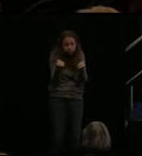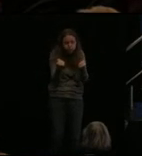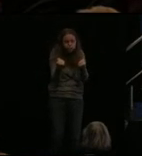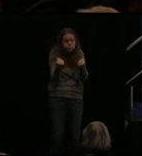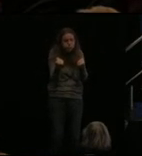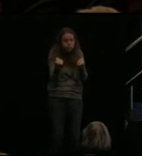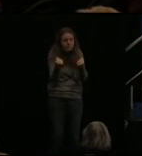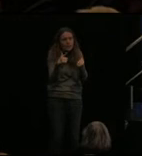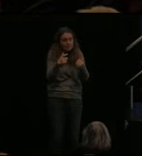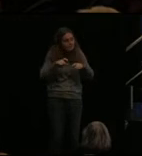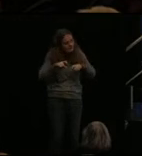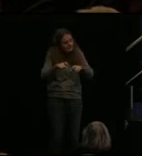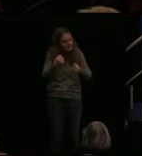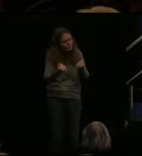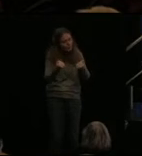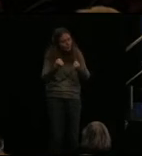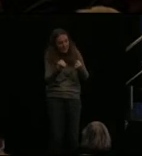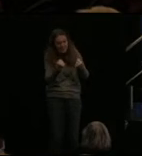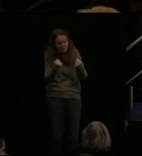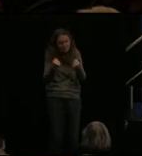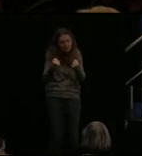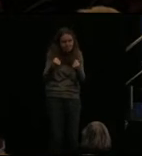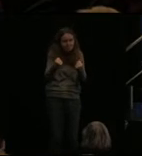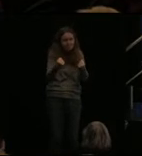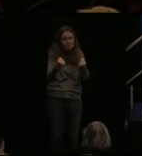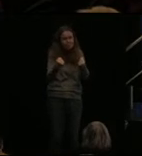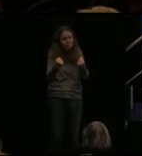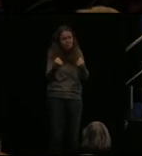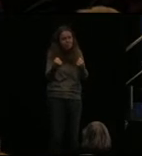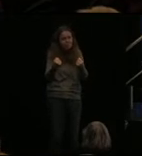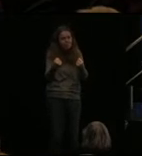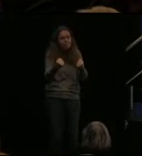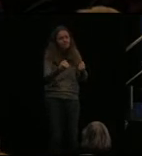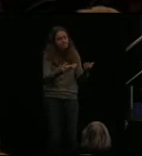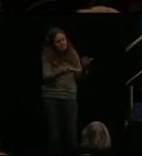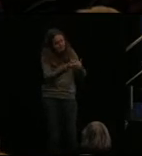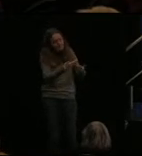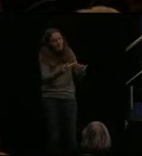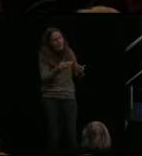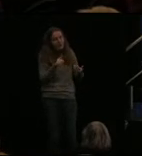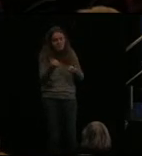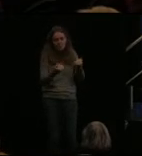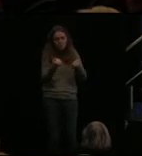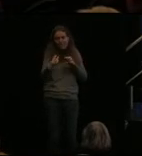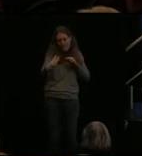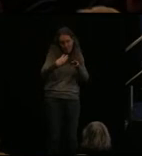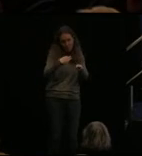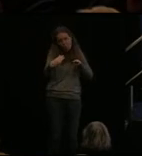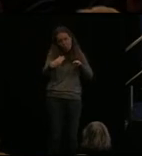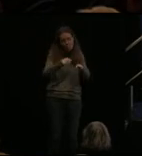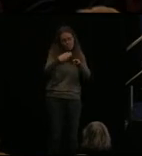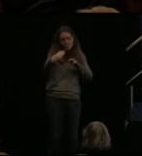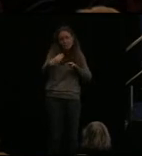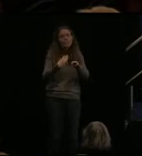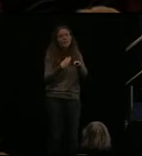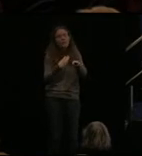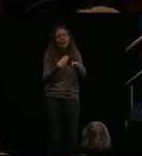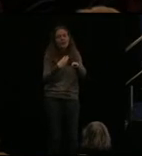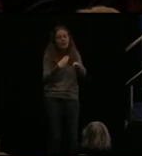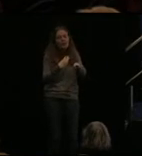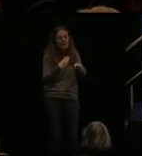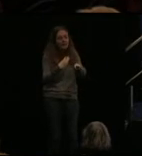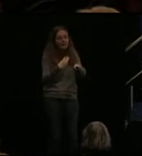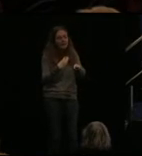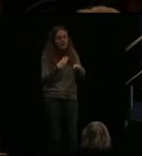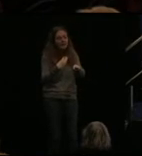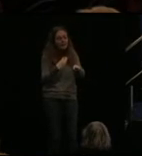you kept driving. And he said, and you were driving on the motorway and towards London, so you'd set a direction,